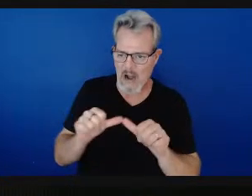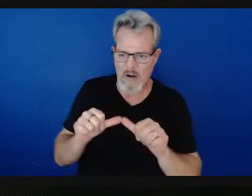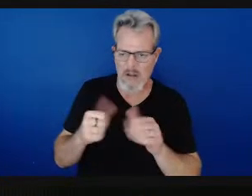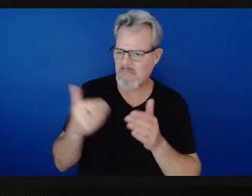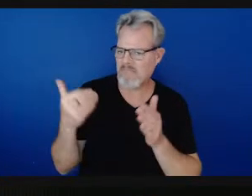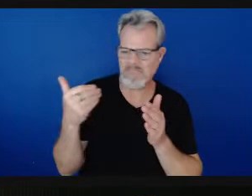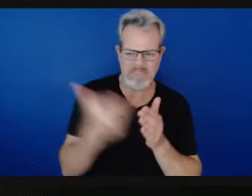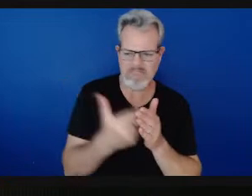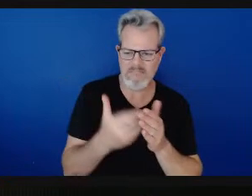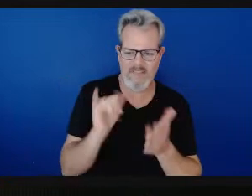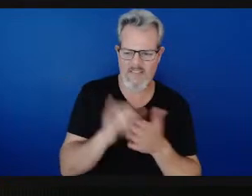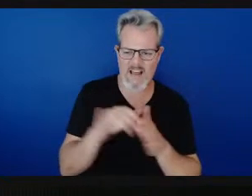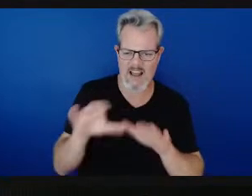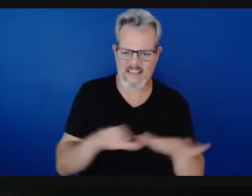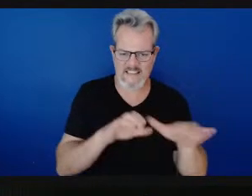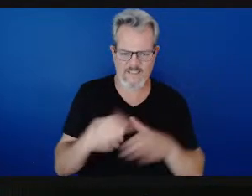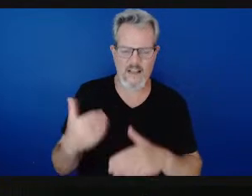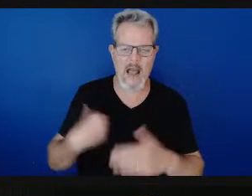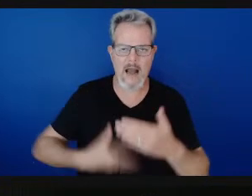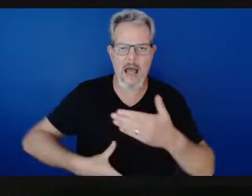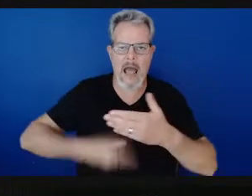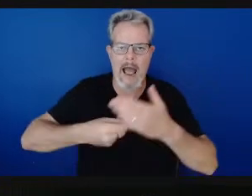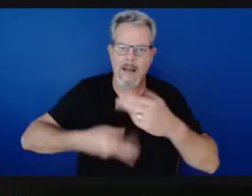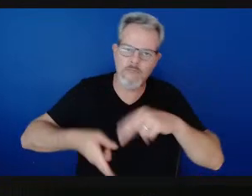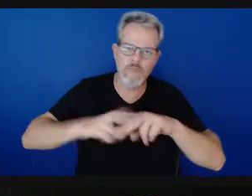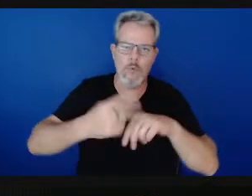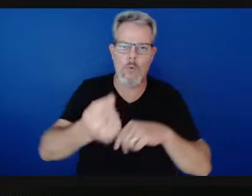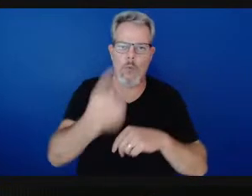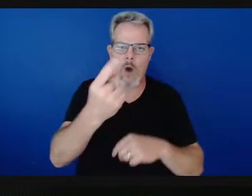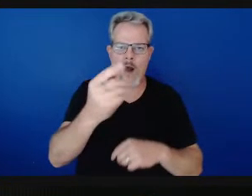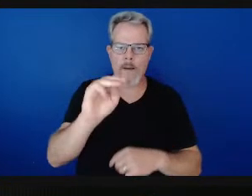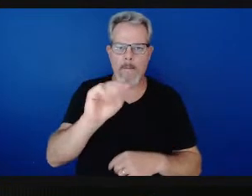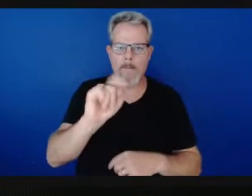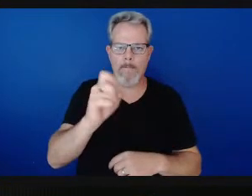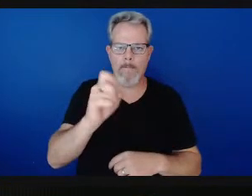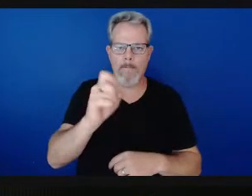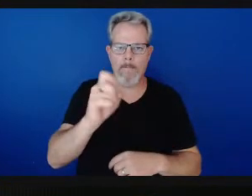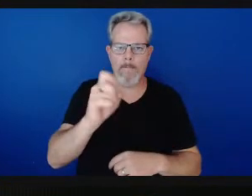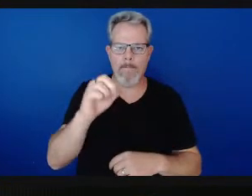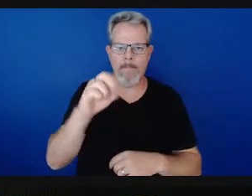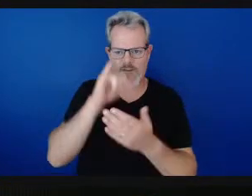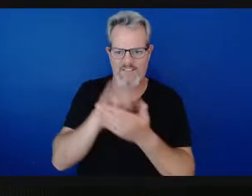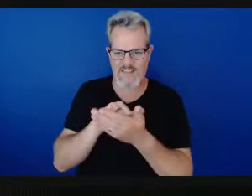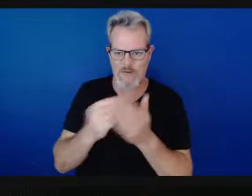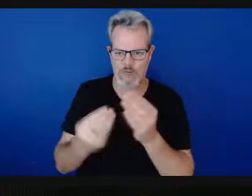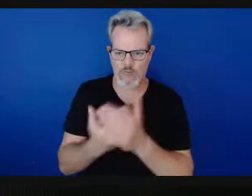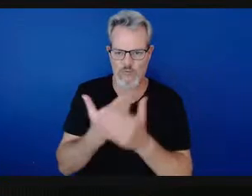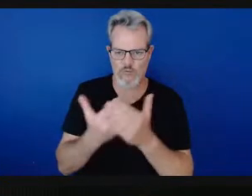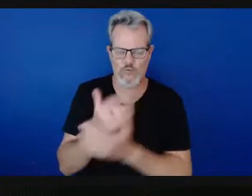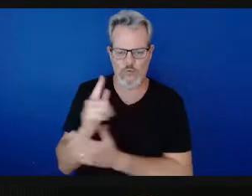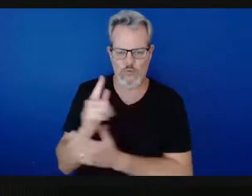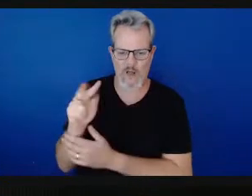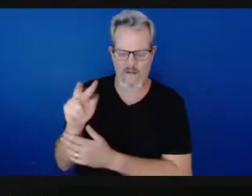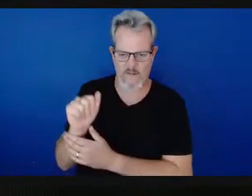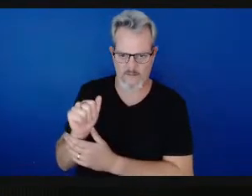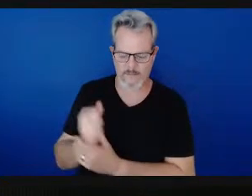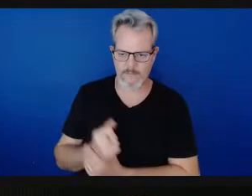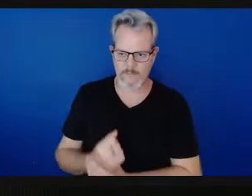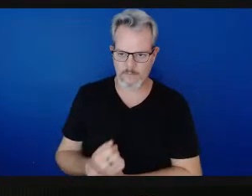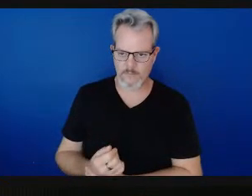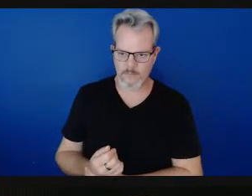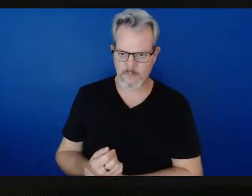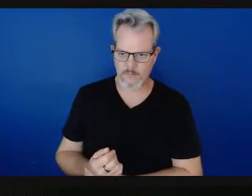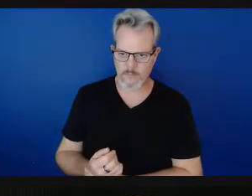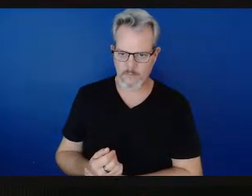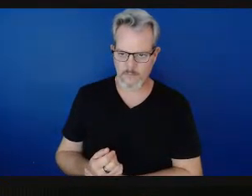less than 1 meter of new lava added to the portion of the floor. An estimate of effusion rate will be provided after an overflight of the new eruption site in the morning